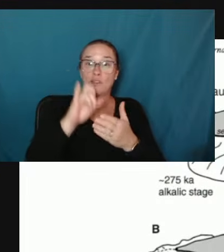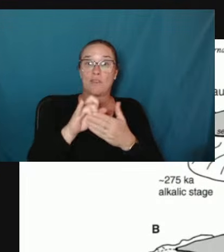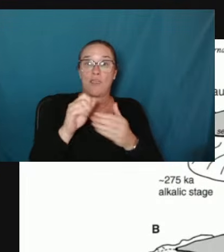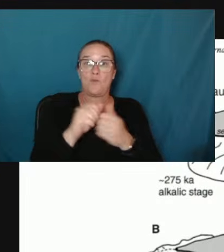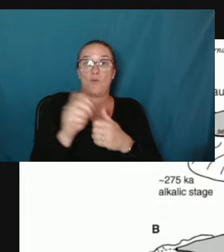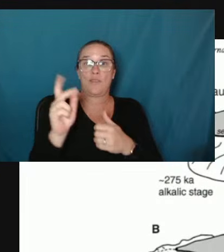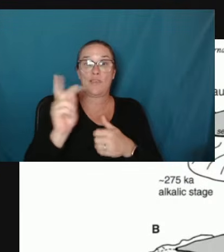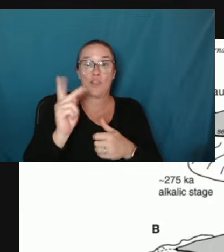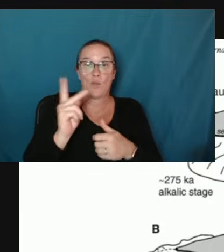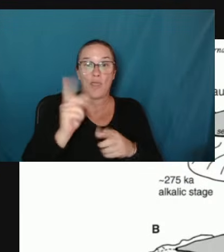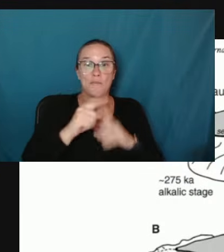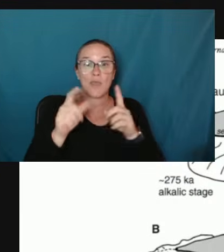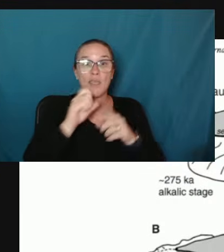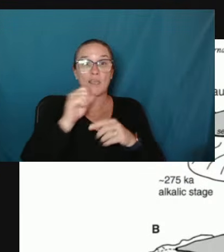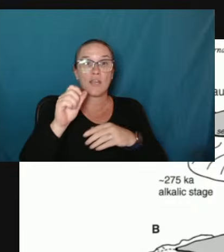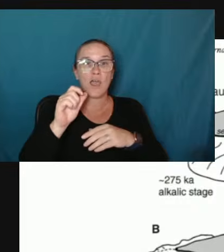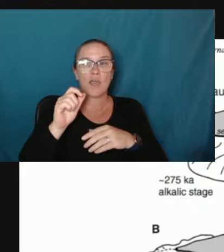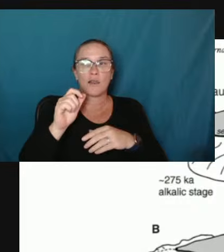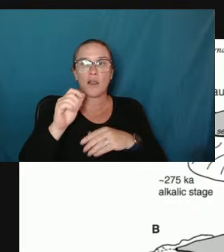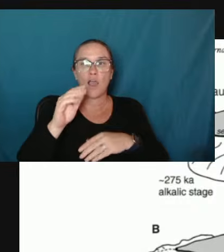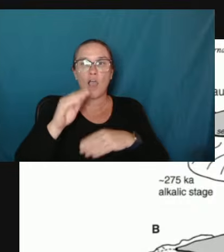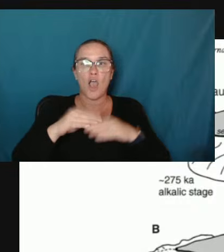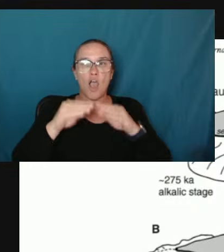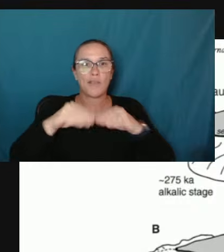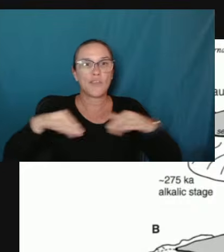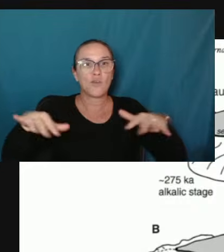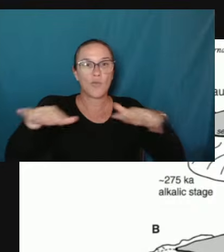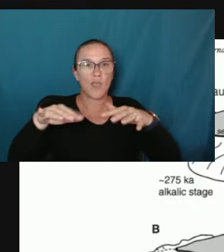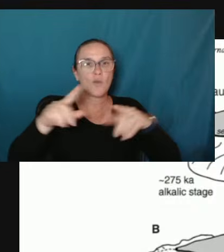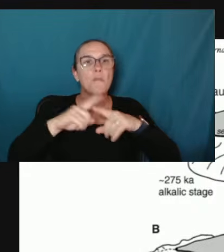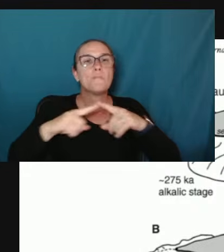instead of just putting it on the floor, let's put it on the seafloor.